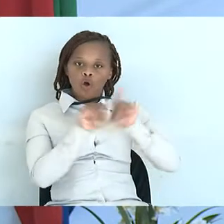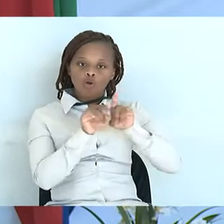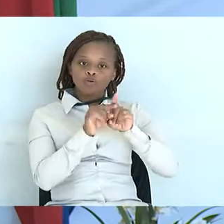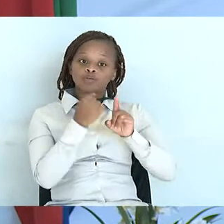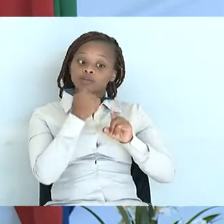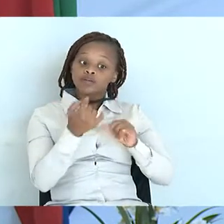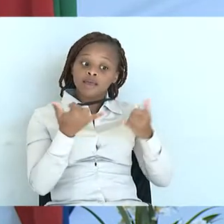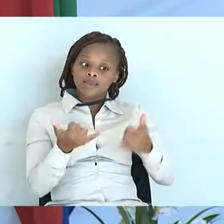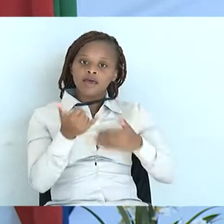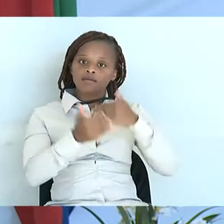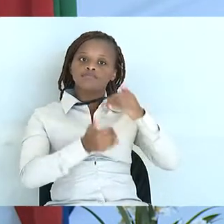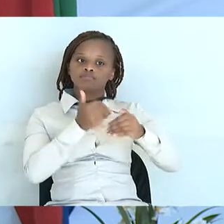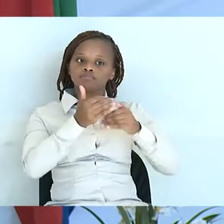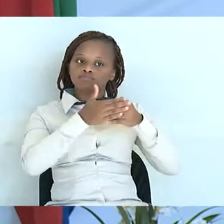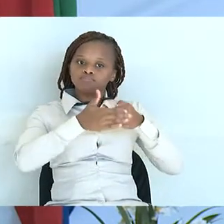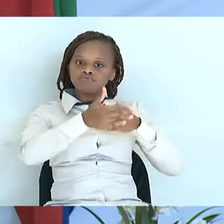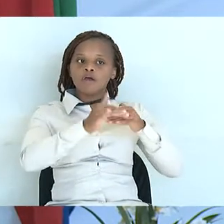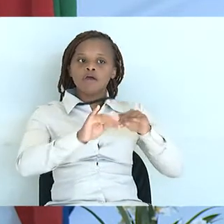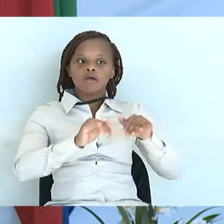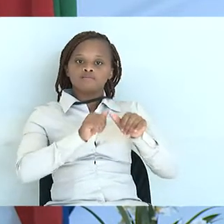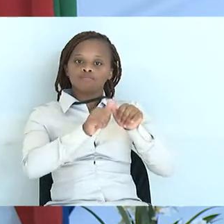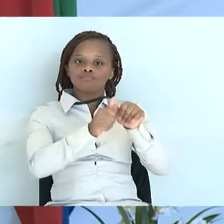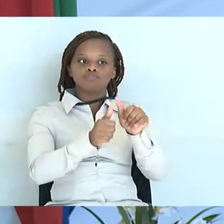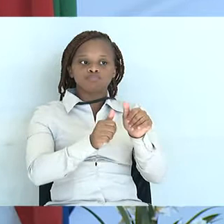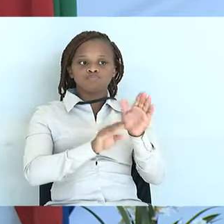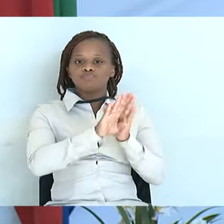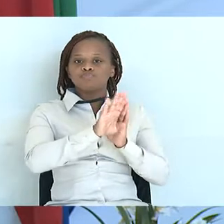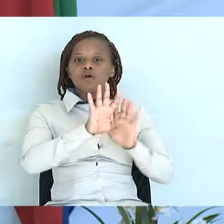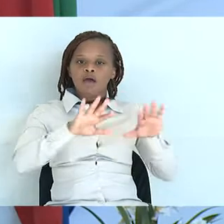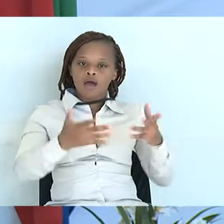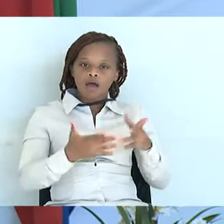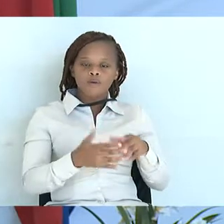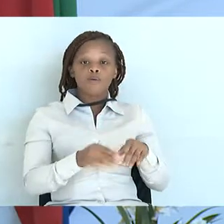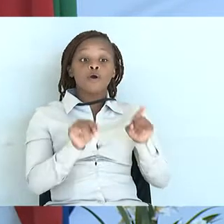And we think it's going to help us a lot, even in cutting the red tape.